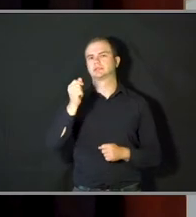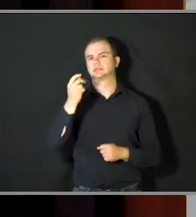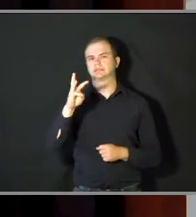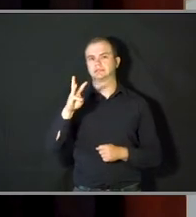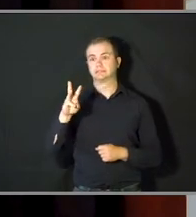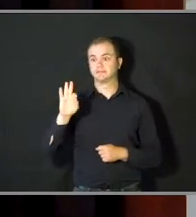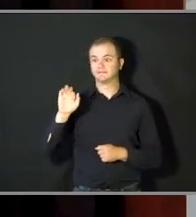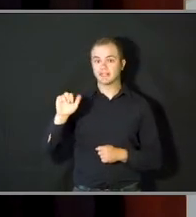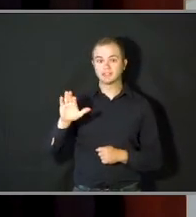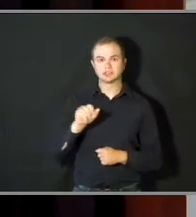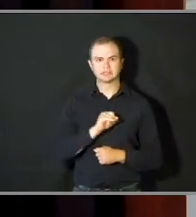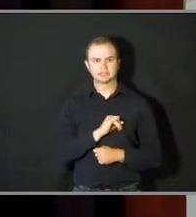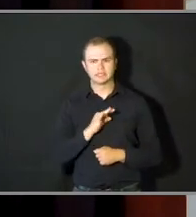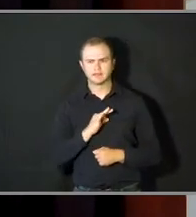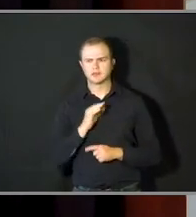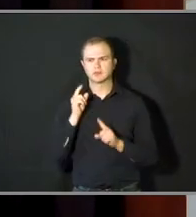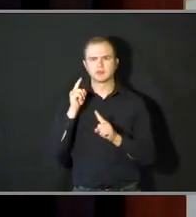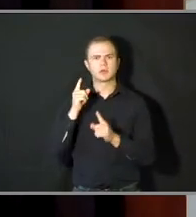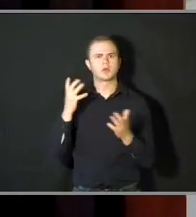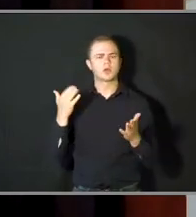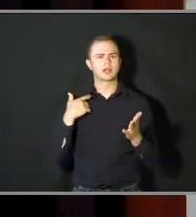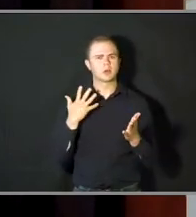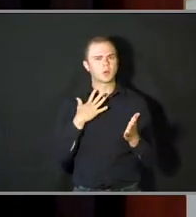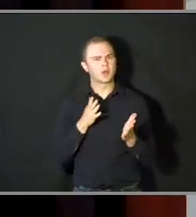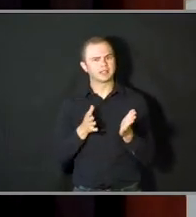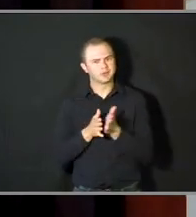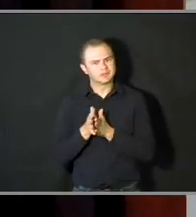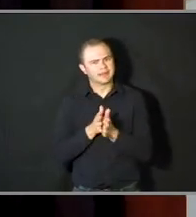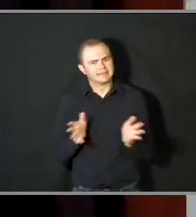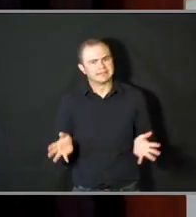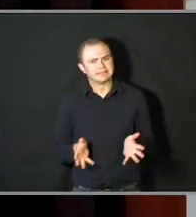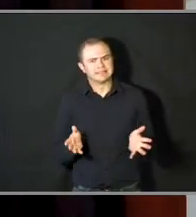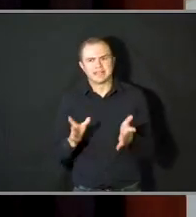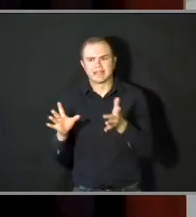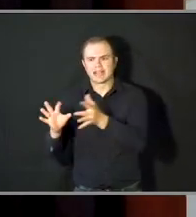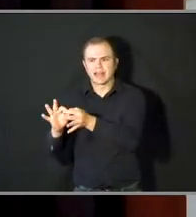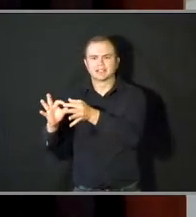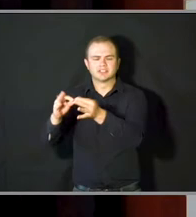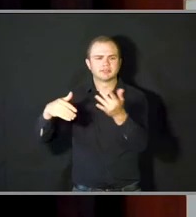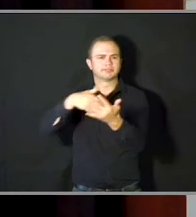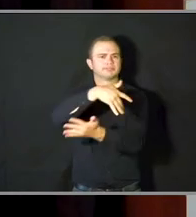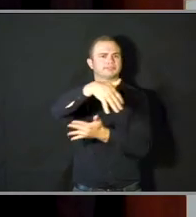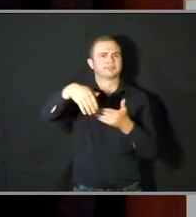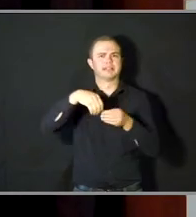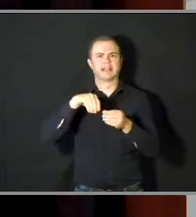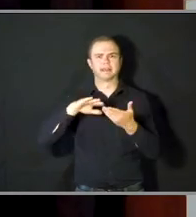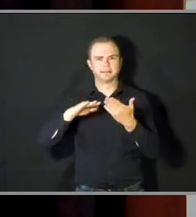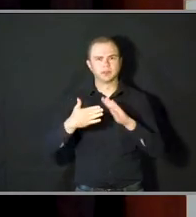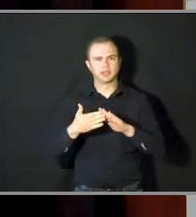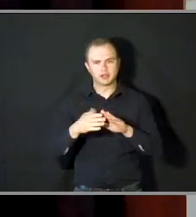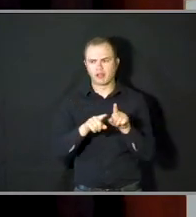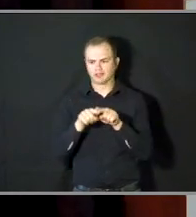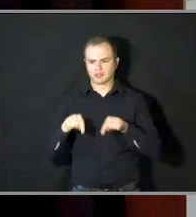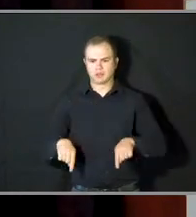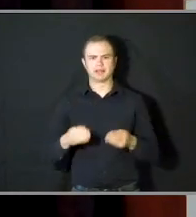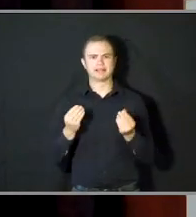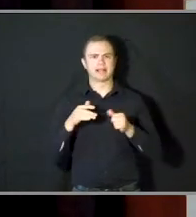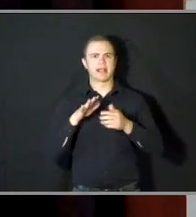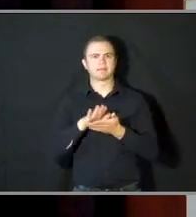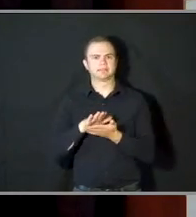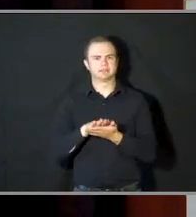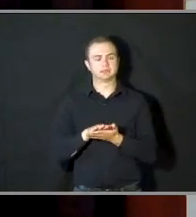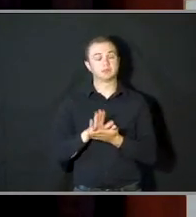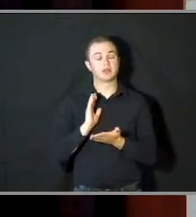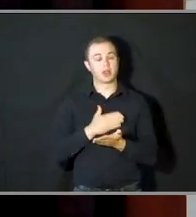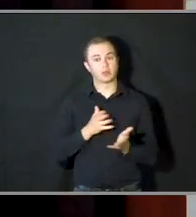staff who wanted to inspire connections across the college and with our community. We also wanted to celebrate student achievement.